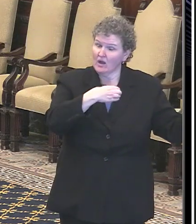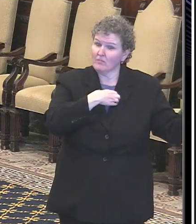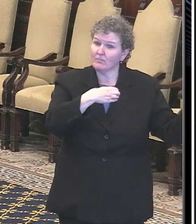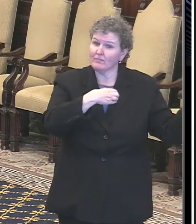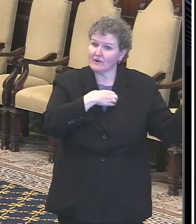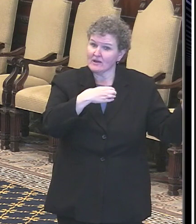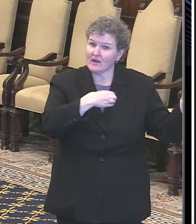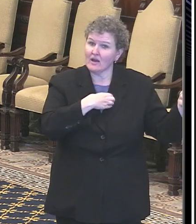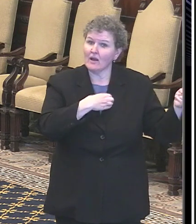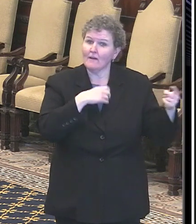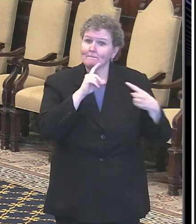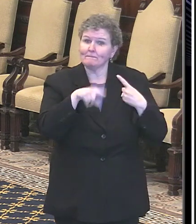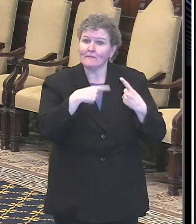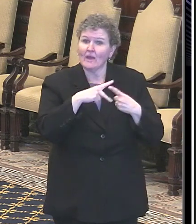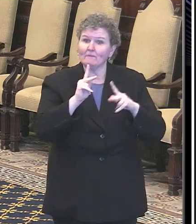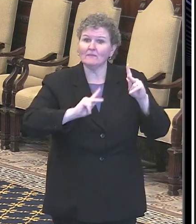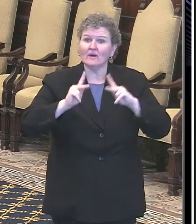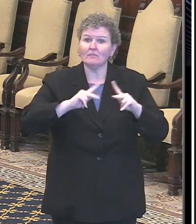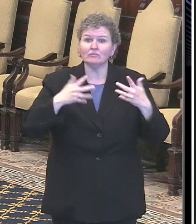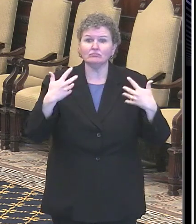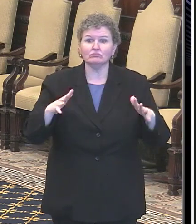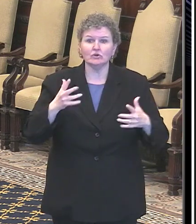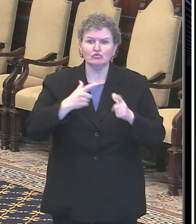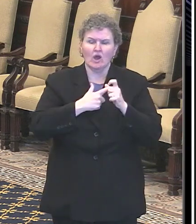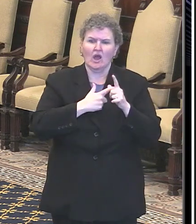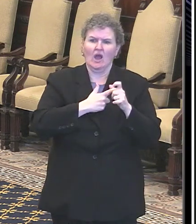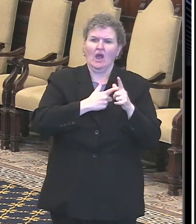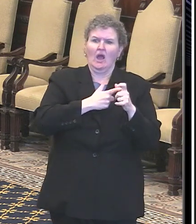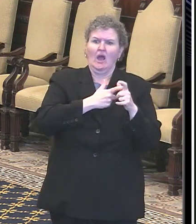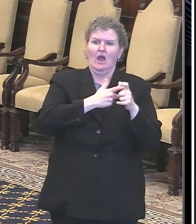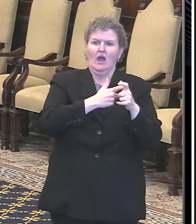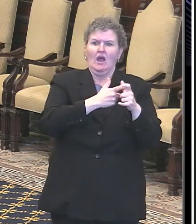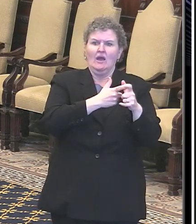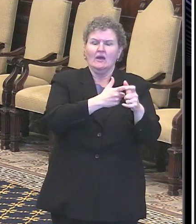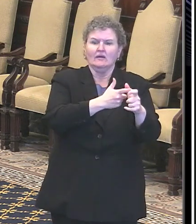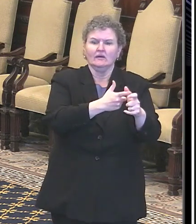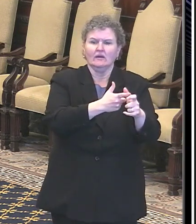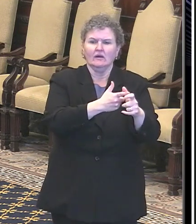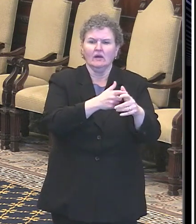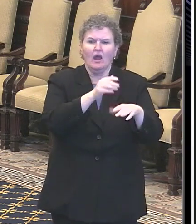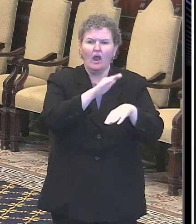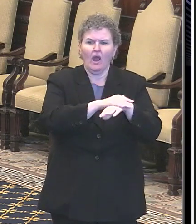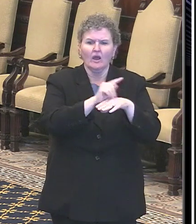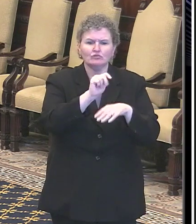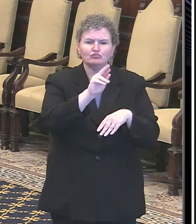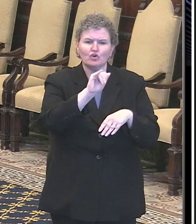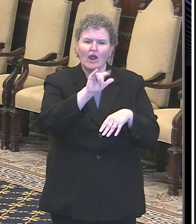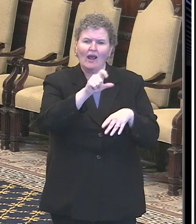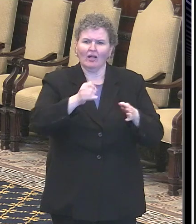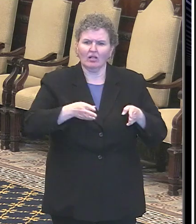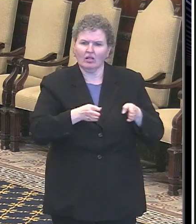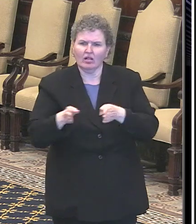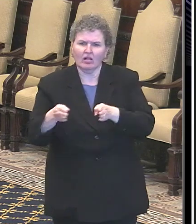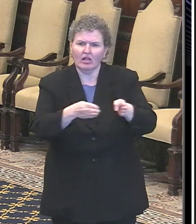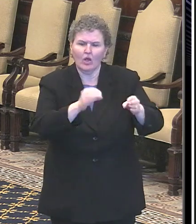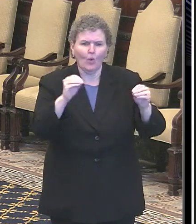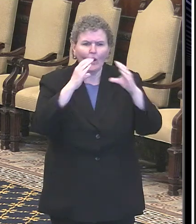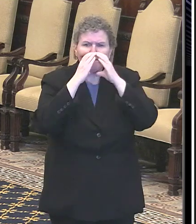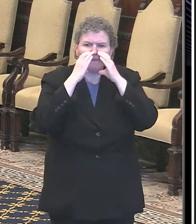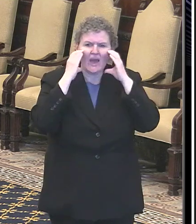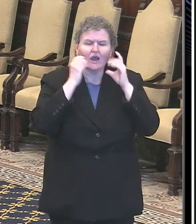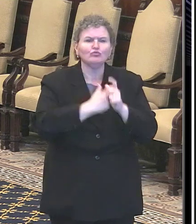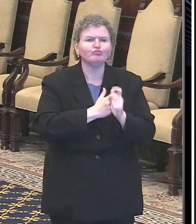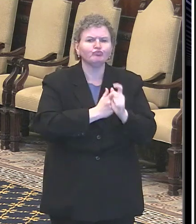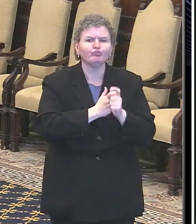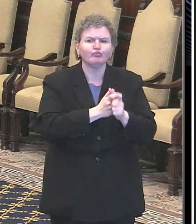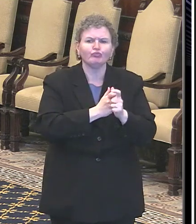runners running without masks on the often crowded Philadelphia trails, especially in this nice weather. Did you have any thoughts on that?